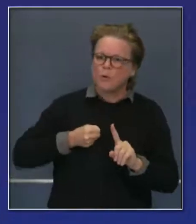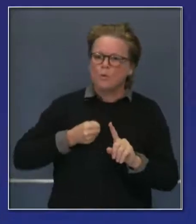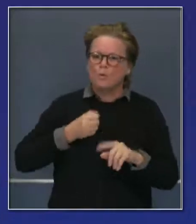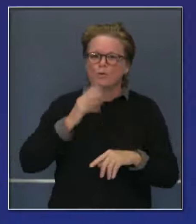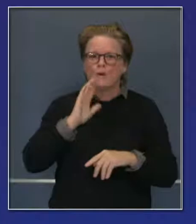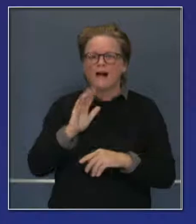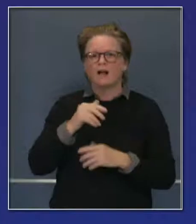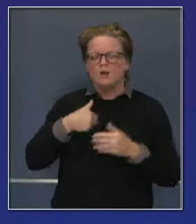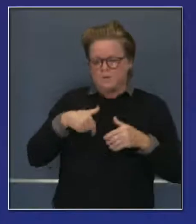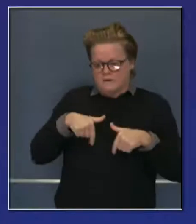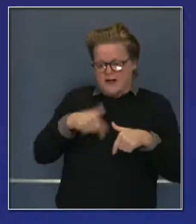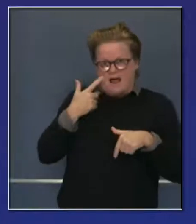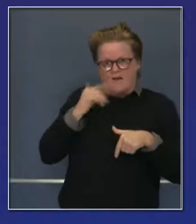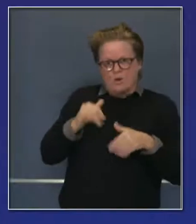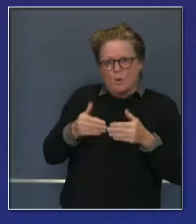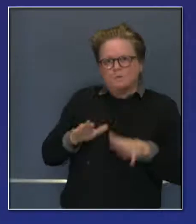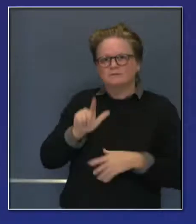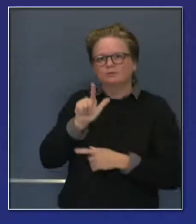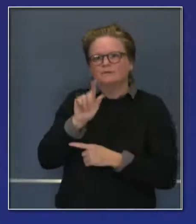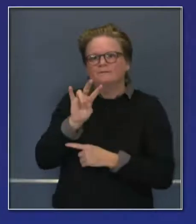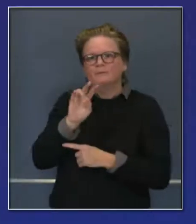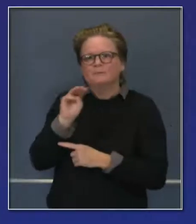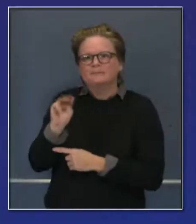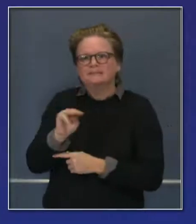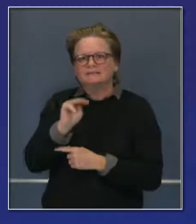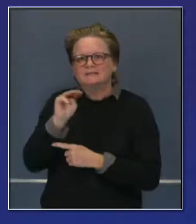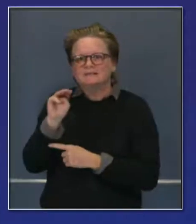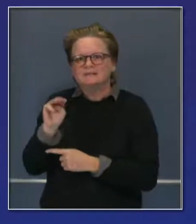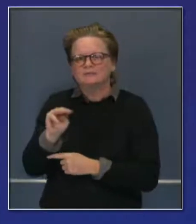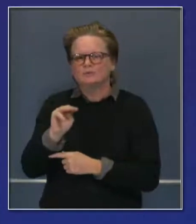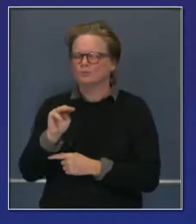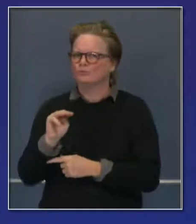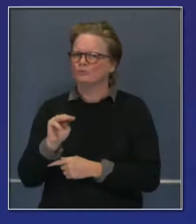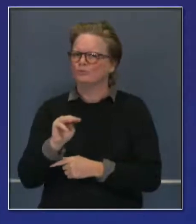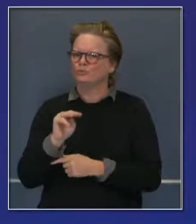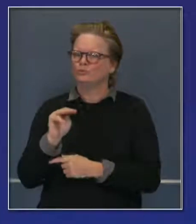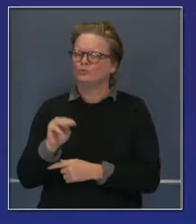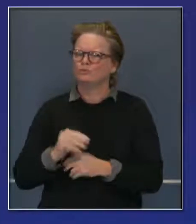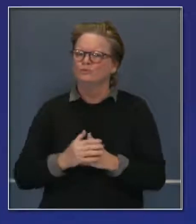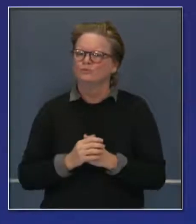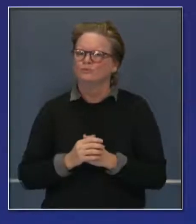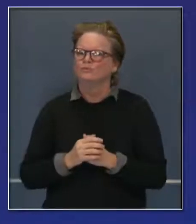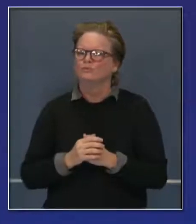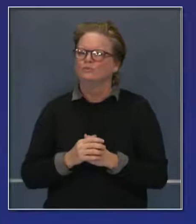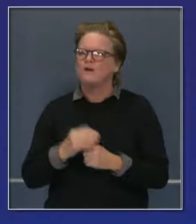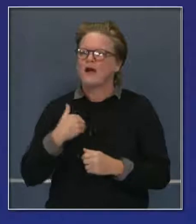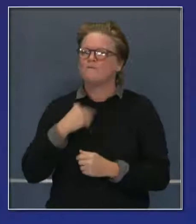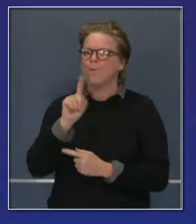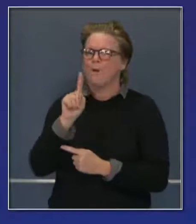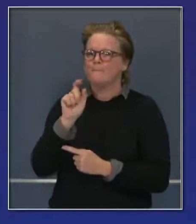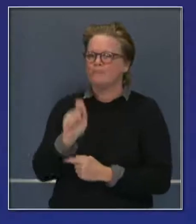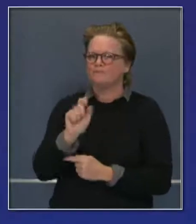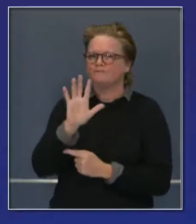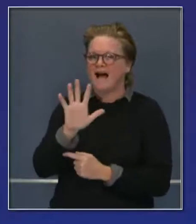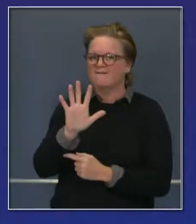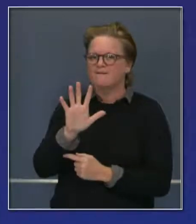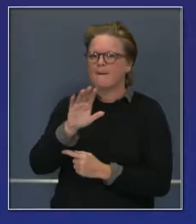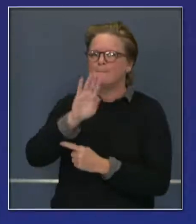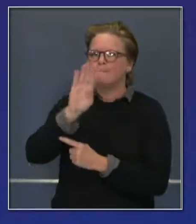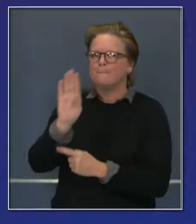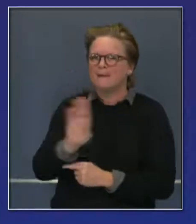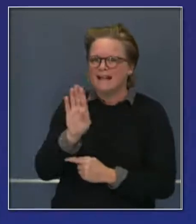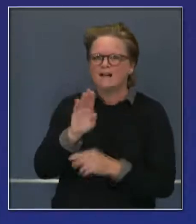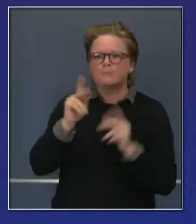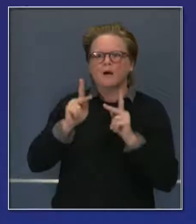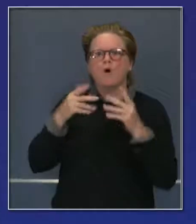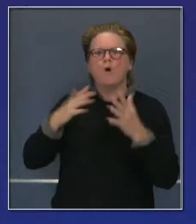have 1.5 million people currently enrolled in Covered California. That's our health exchange run by Peter Lee, who I will introduce you to